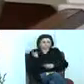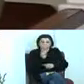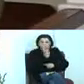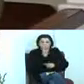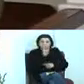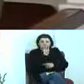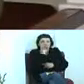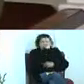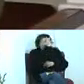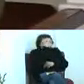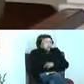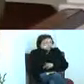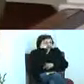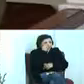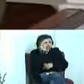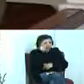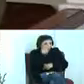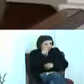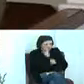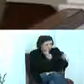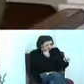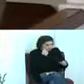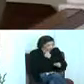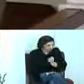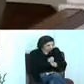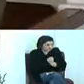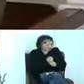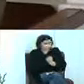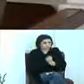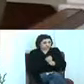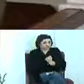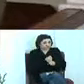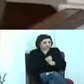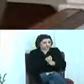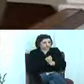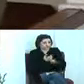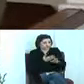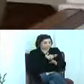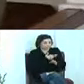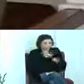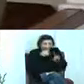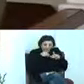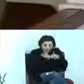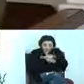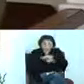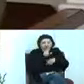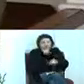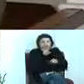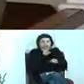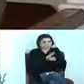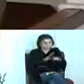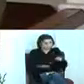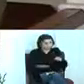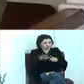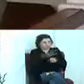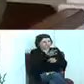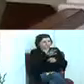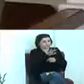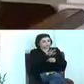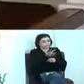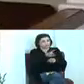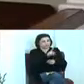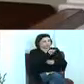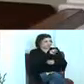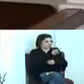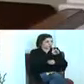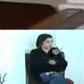40 years before they walked into the promised land. David was a